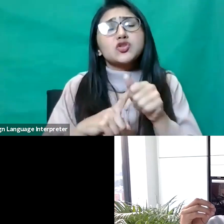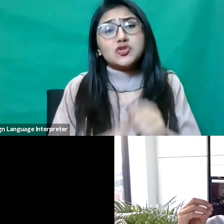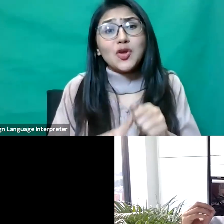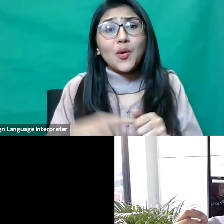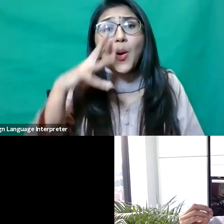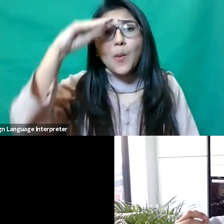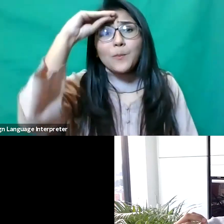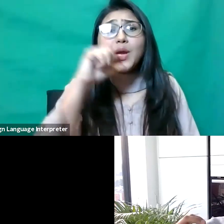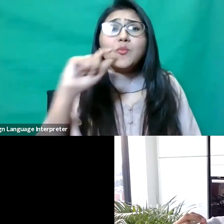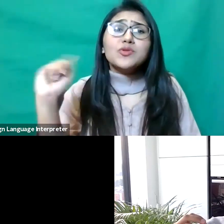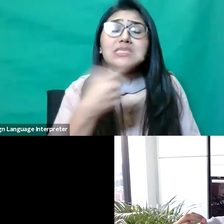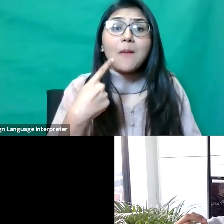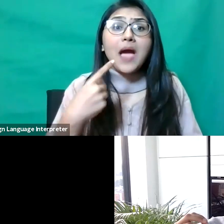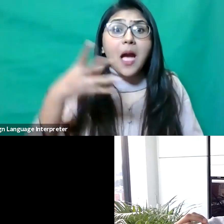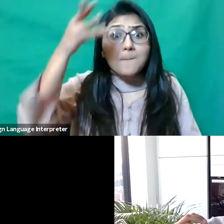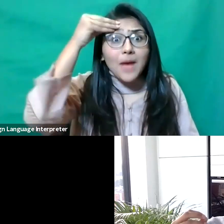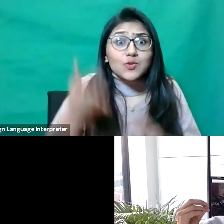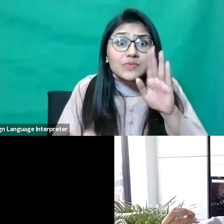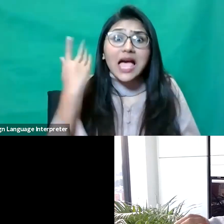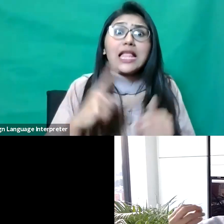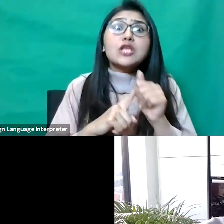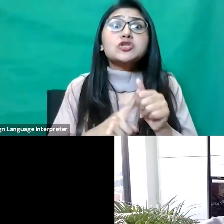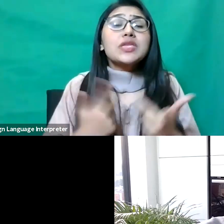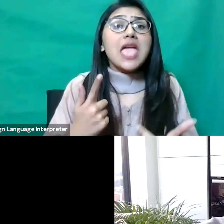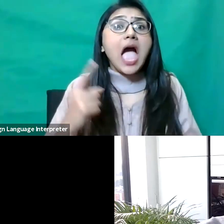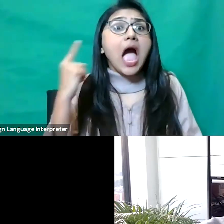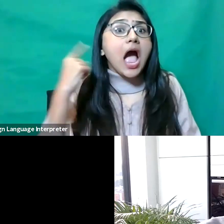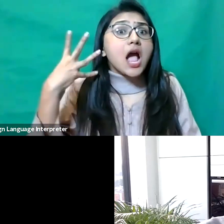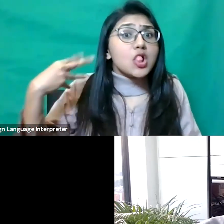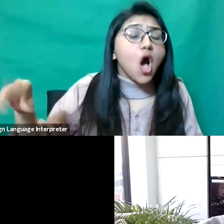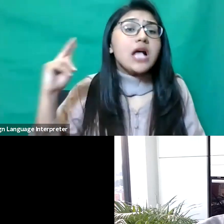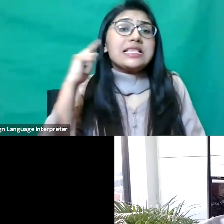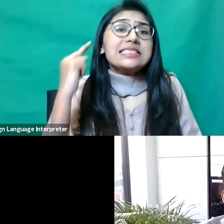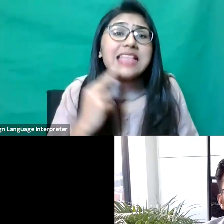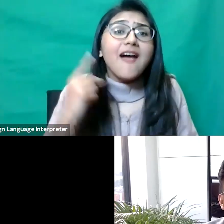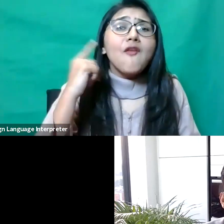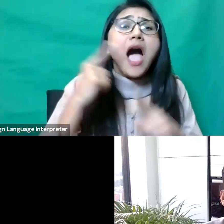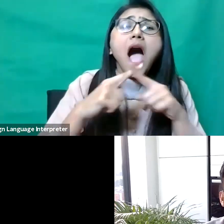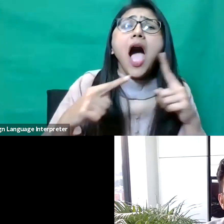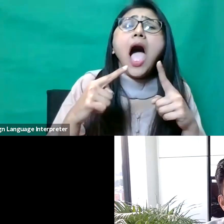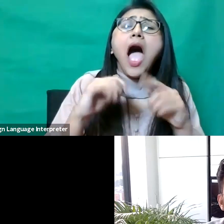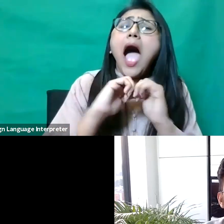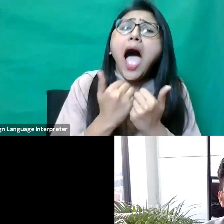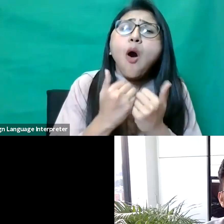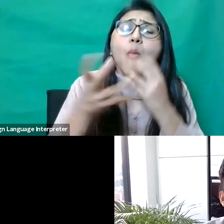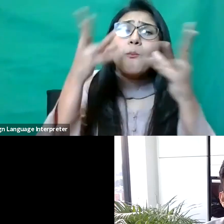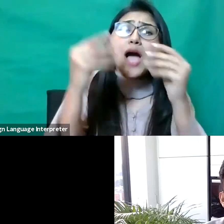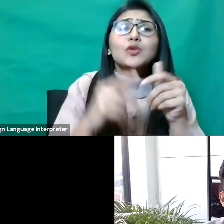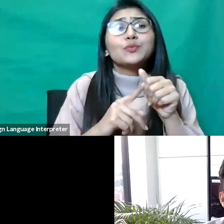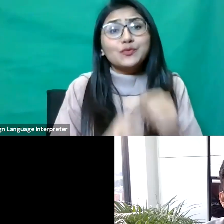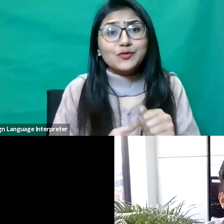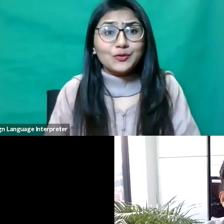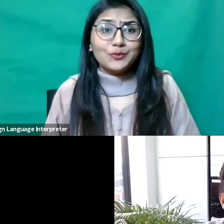have the increased knowledge about the hearing loss, and that's very important because that will be affecting on this child's